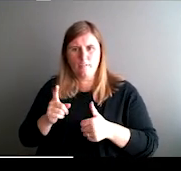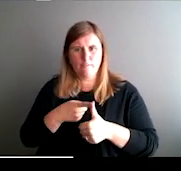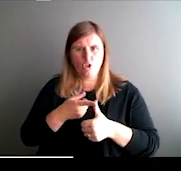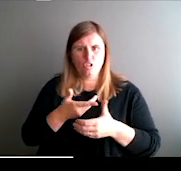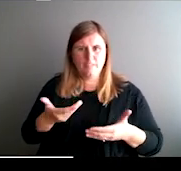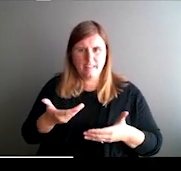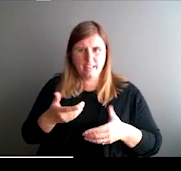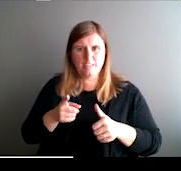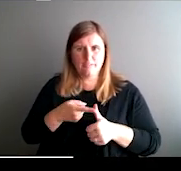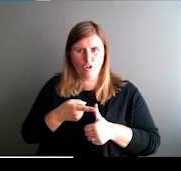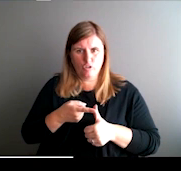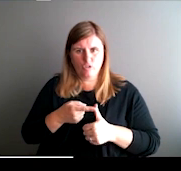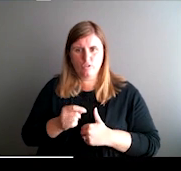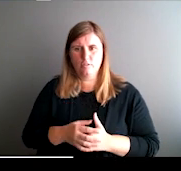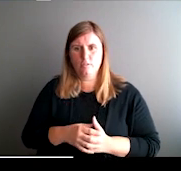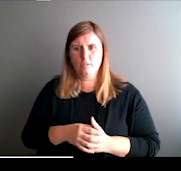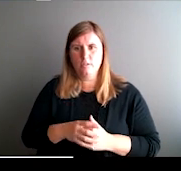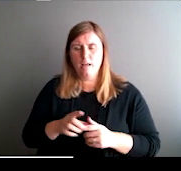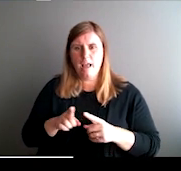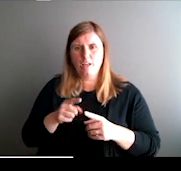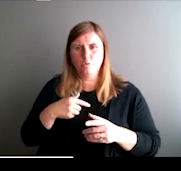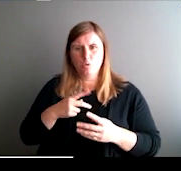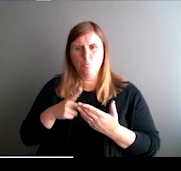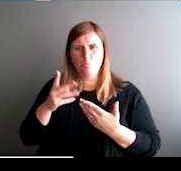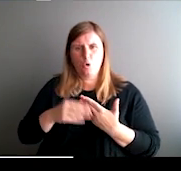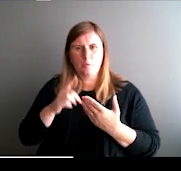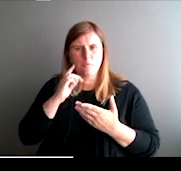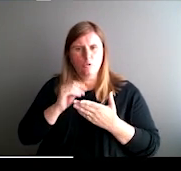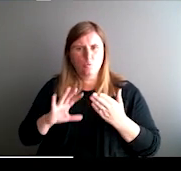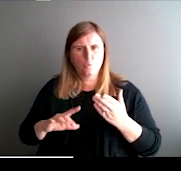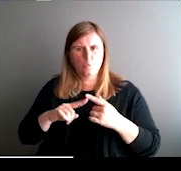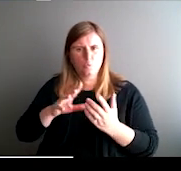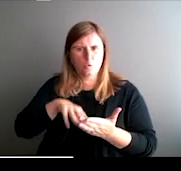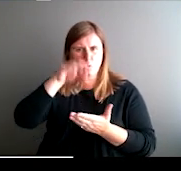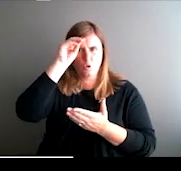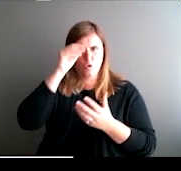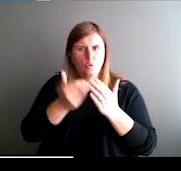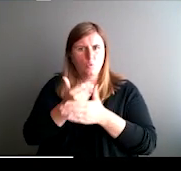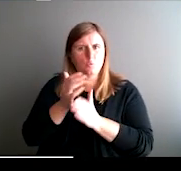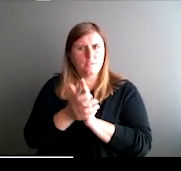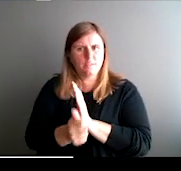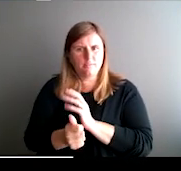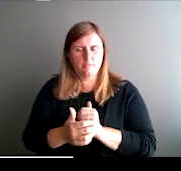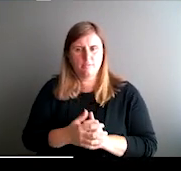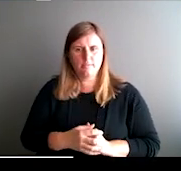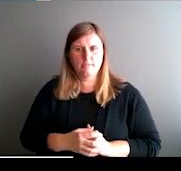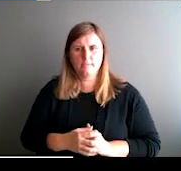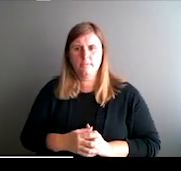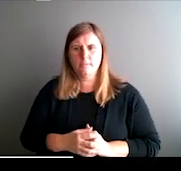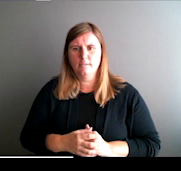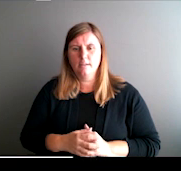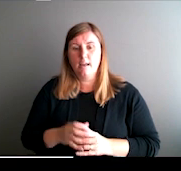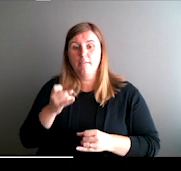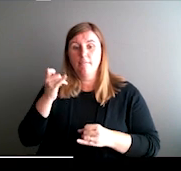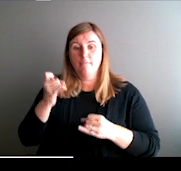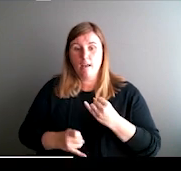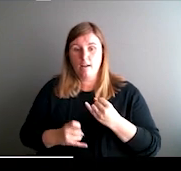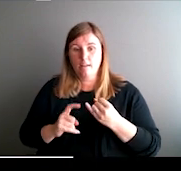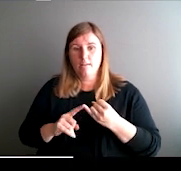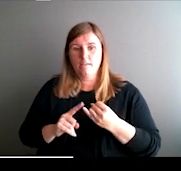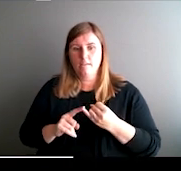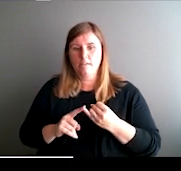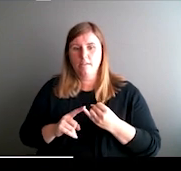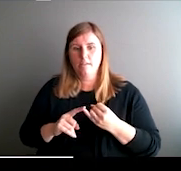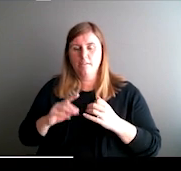things first as we're programming for students to learn new skills? And finally,